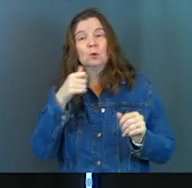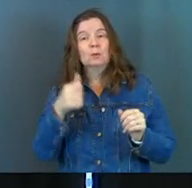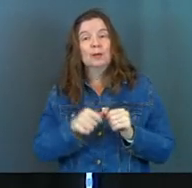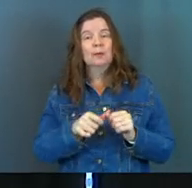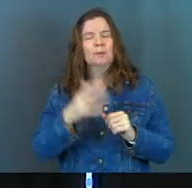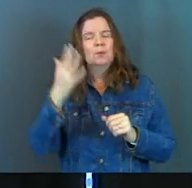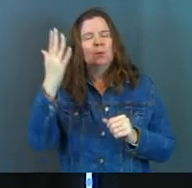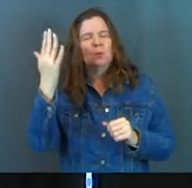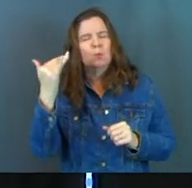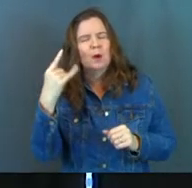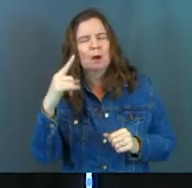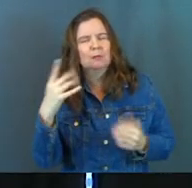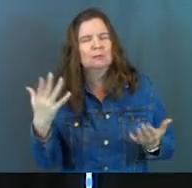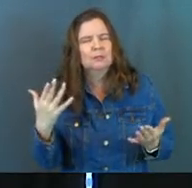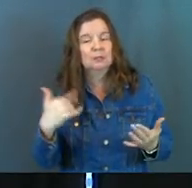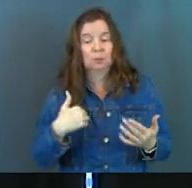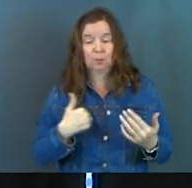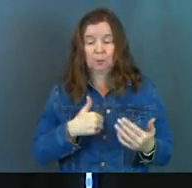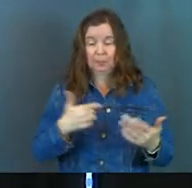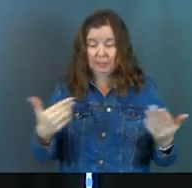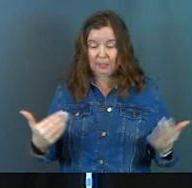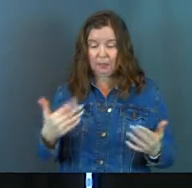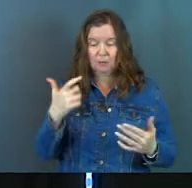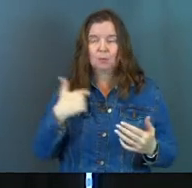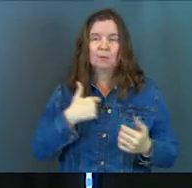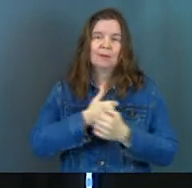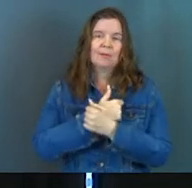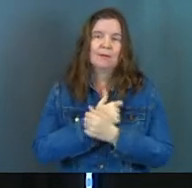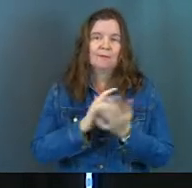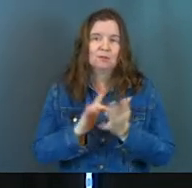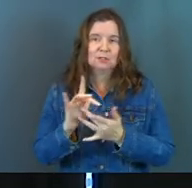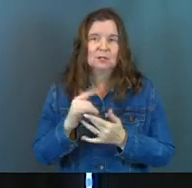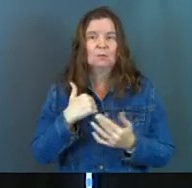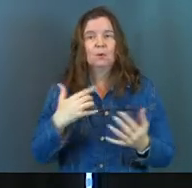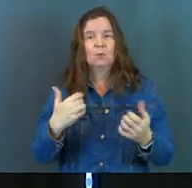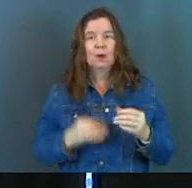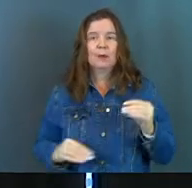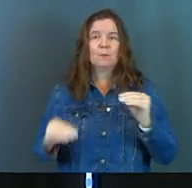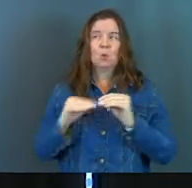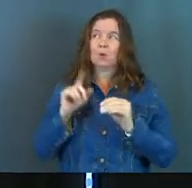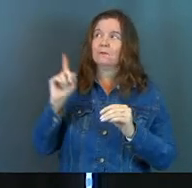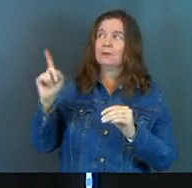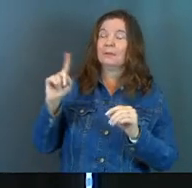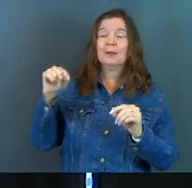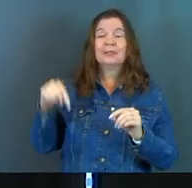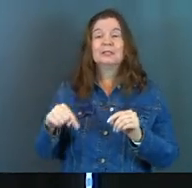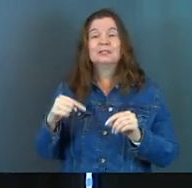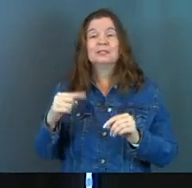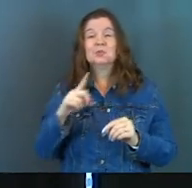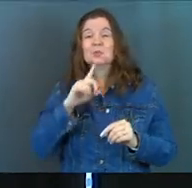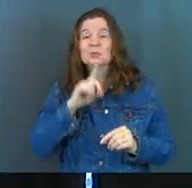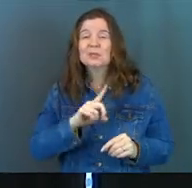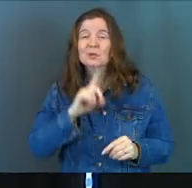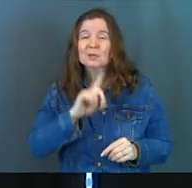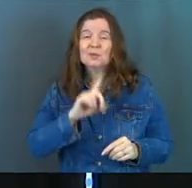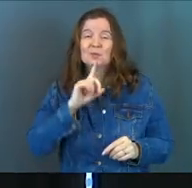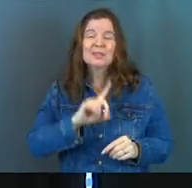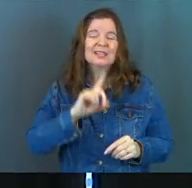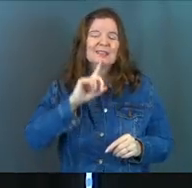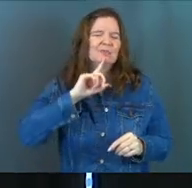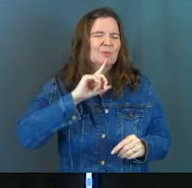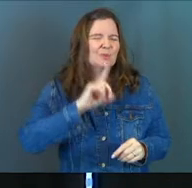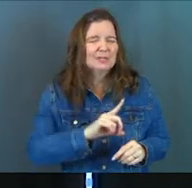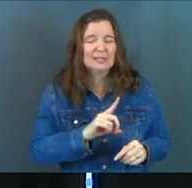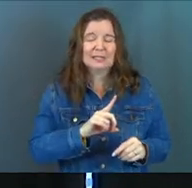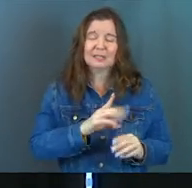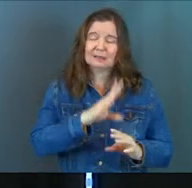remember why we're here. We're here because we love Jesus and we want more of him. But this is the really, really, really,